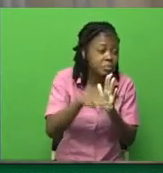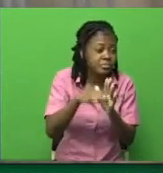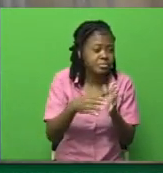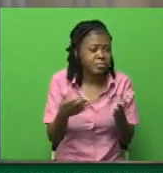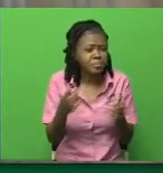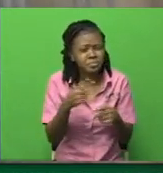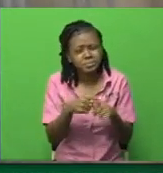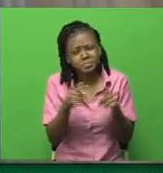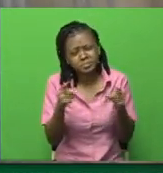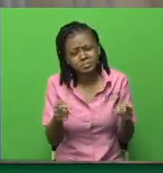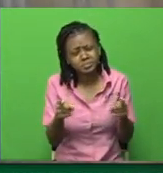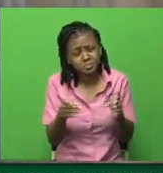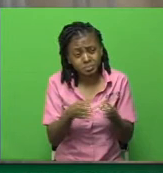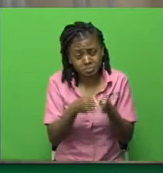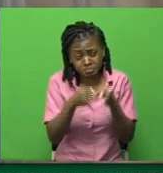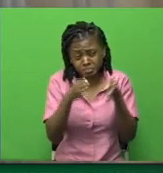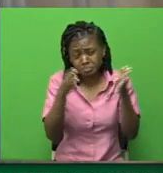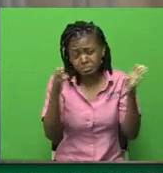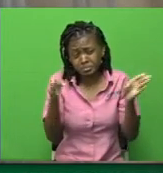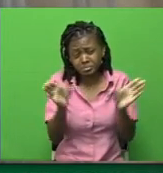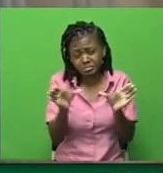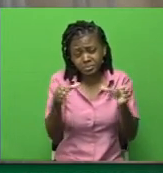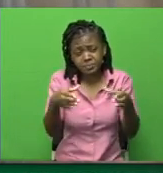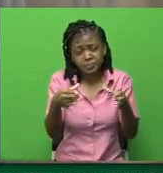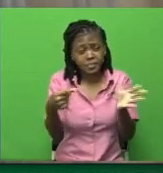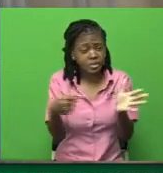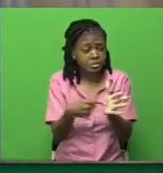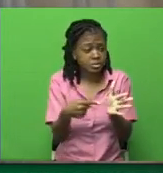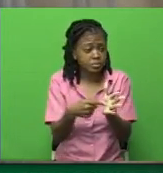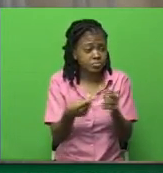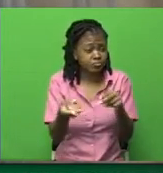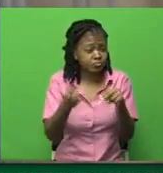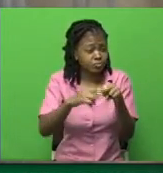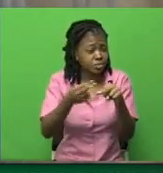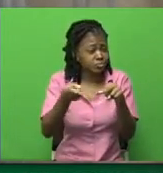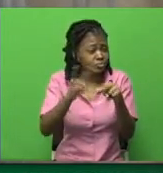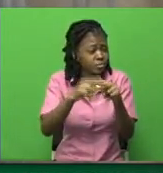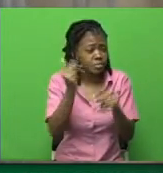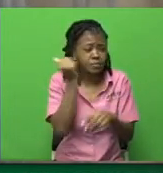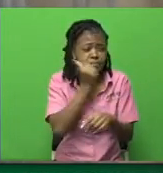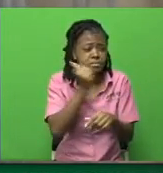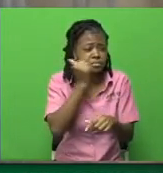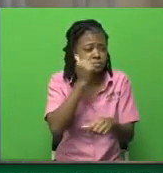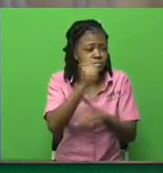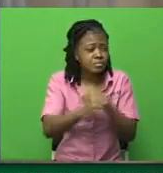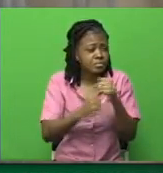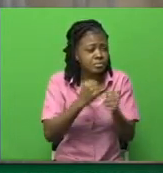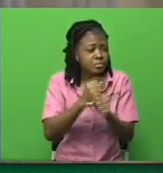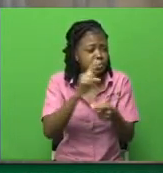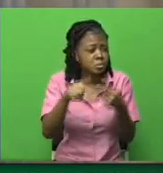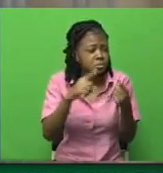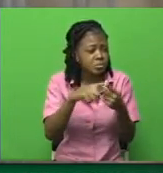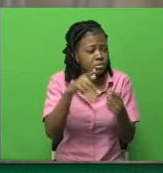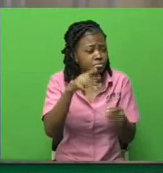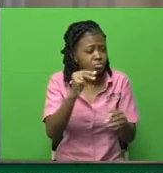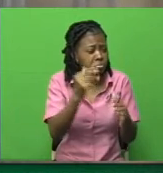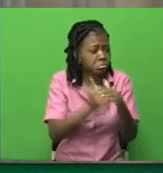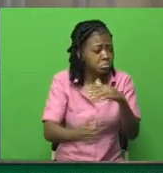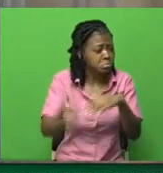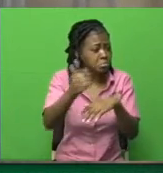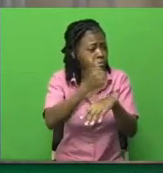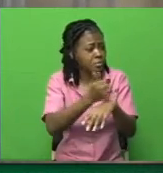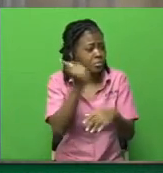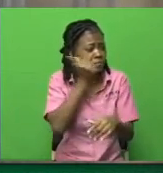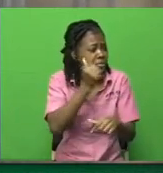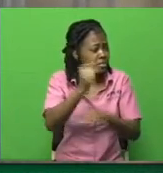sector dissected it increased every single year since the assumed office by billions of dollars every single